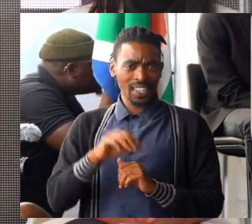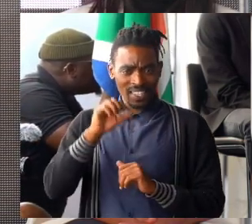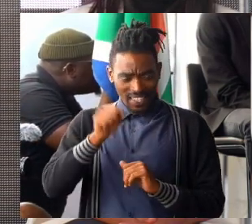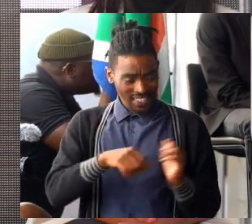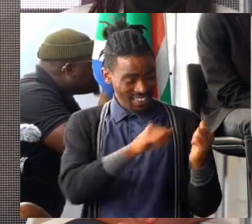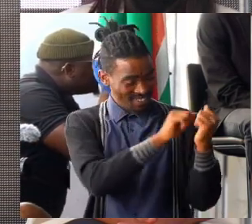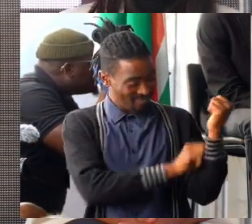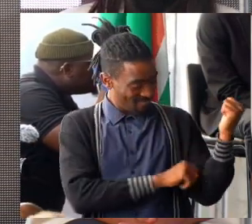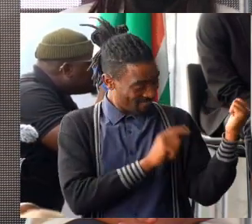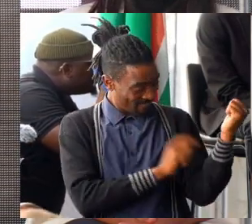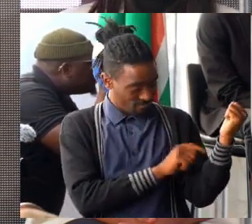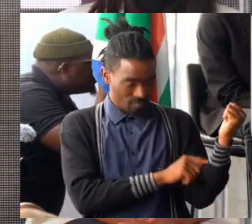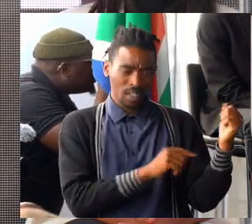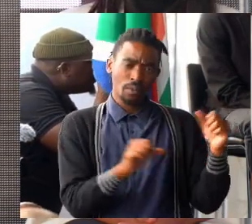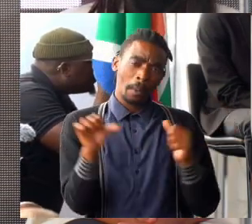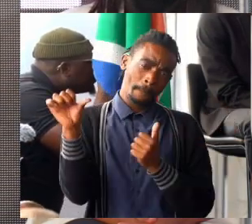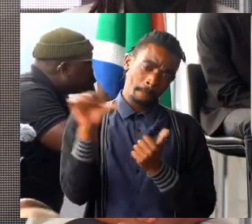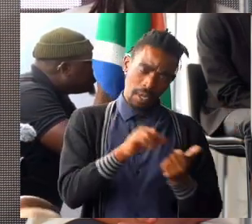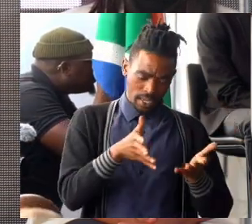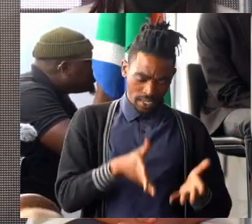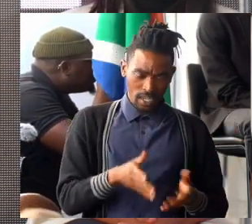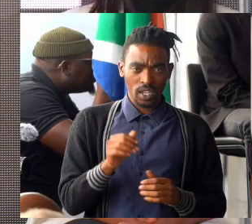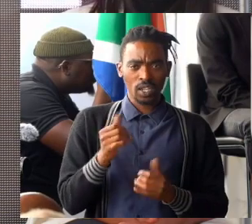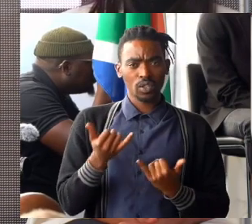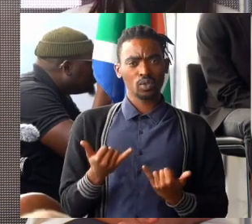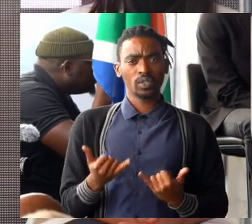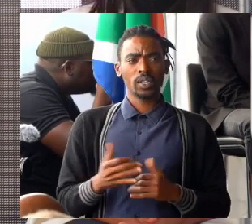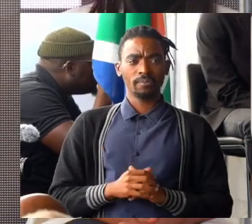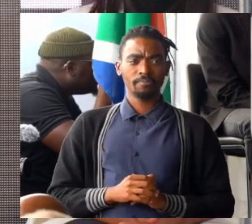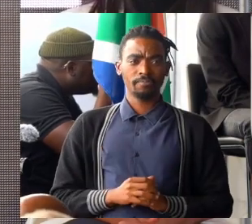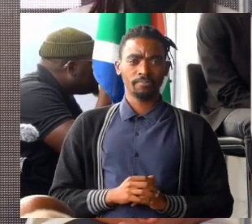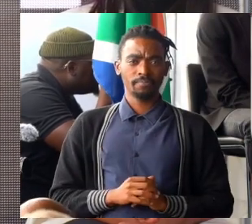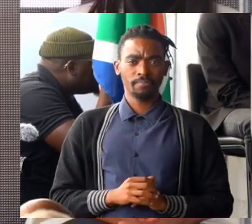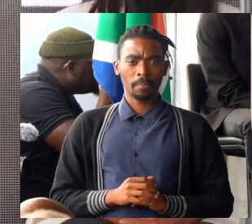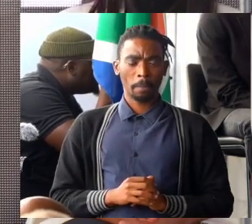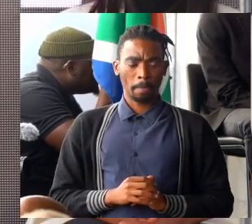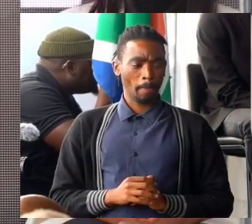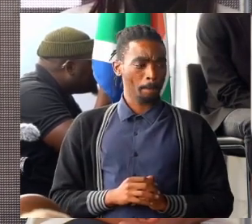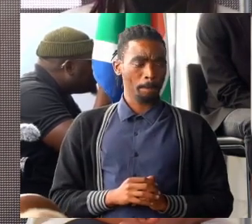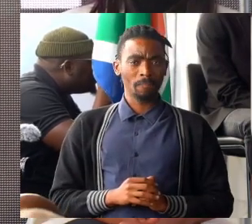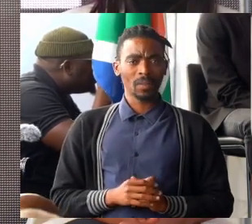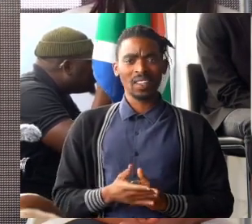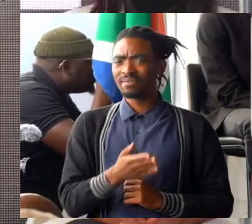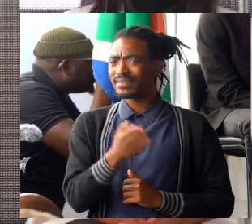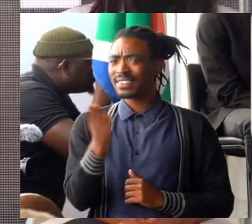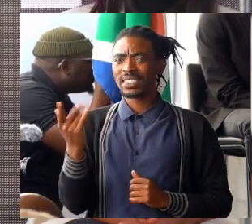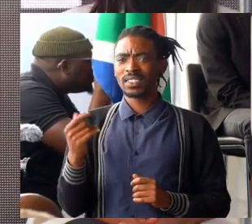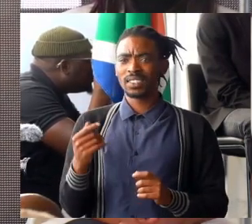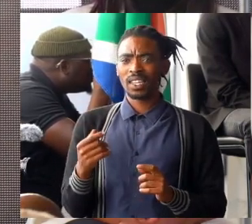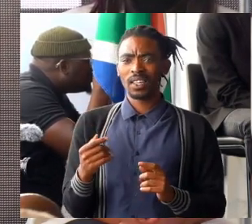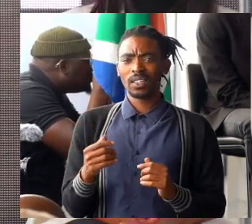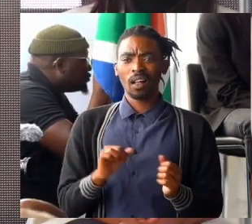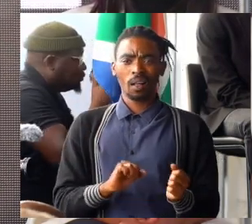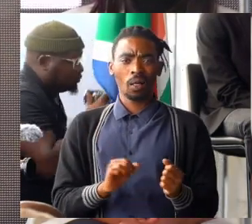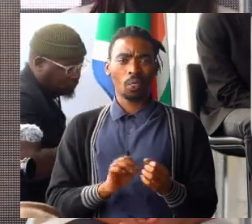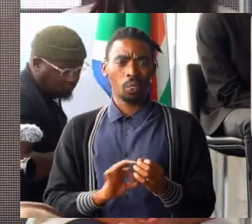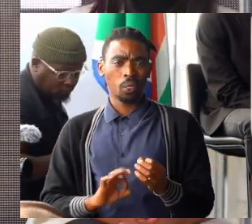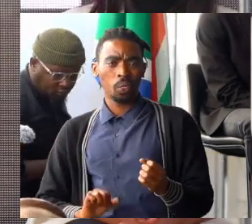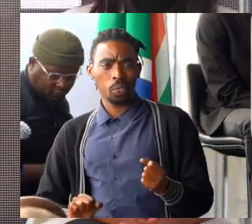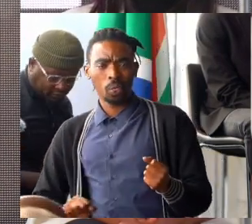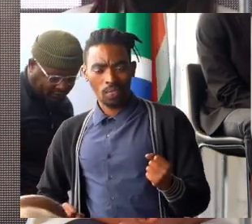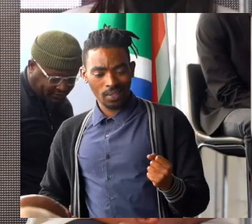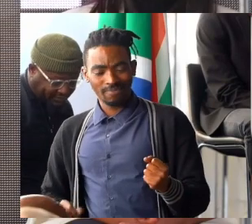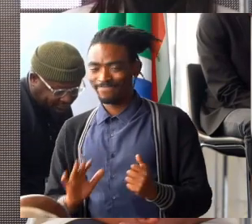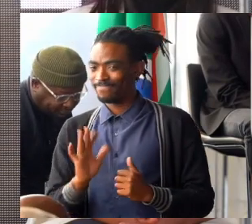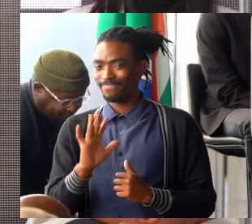has brought us here today and will fuel the building of this movement. Those who would hastily dismiss us should understand that we didn't